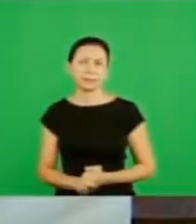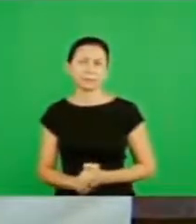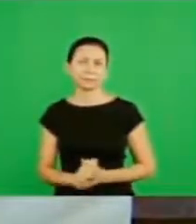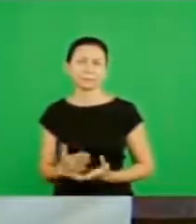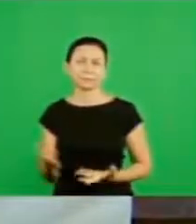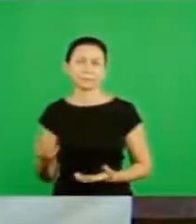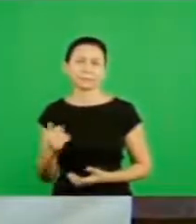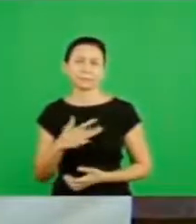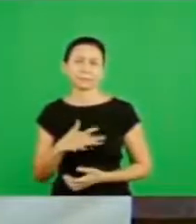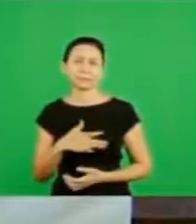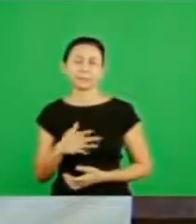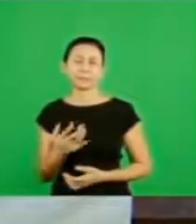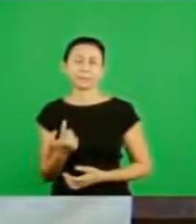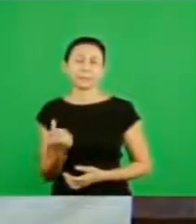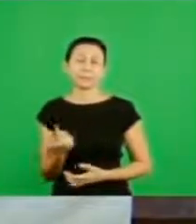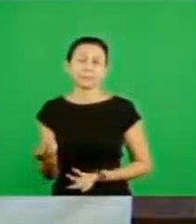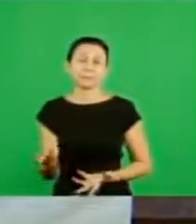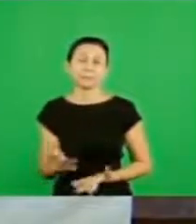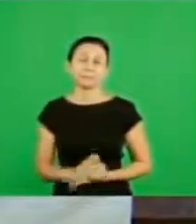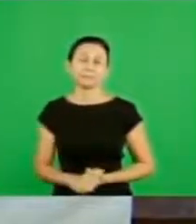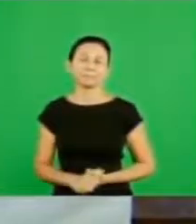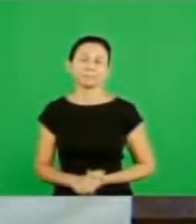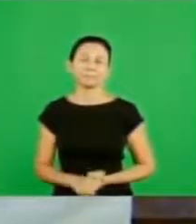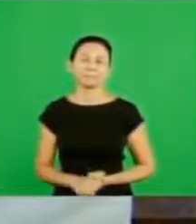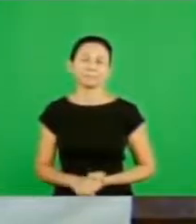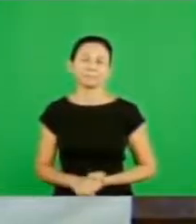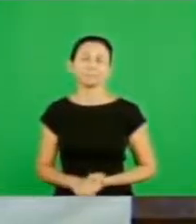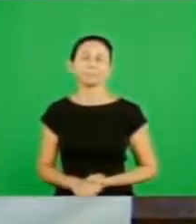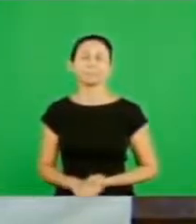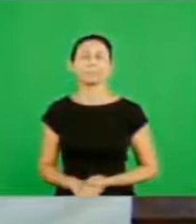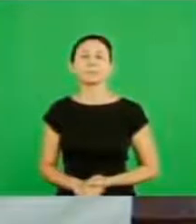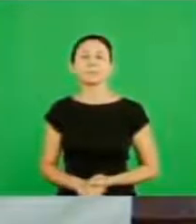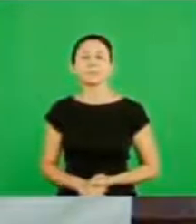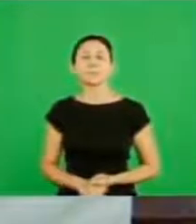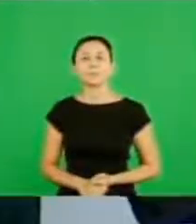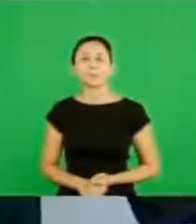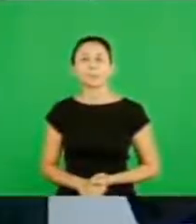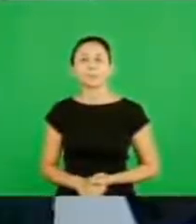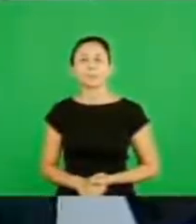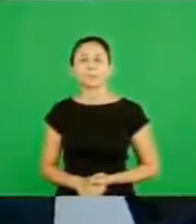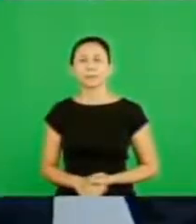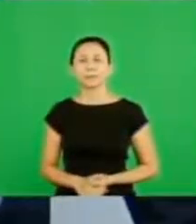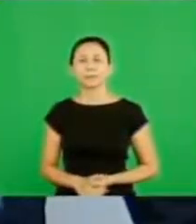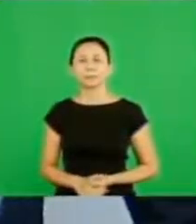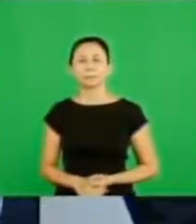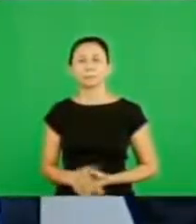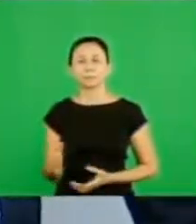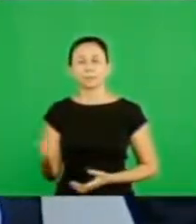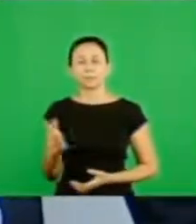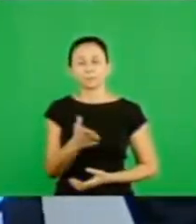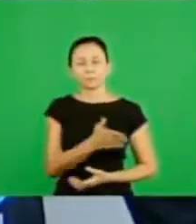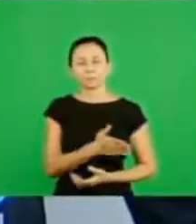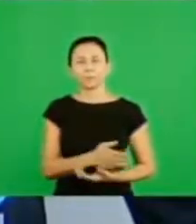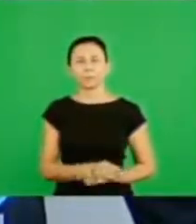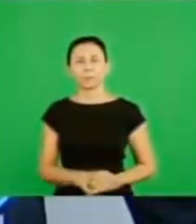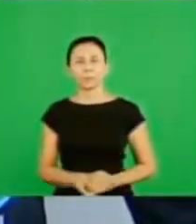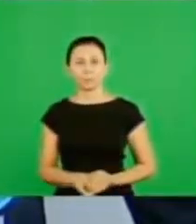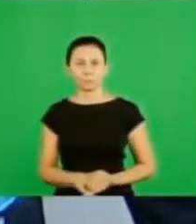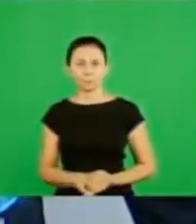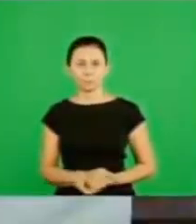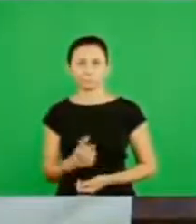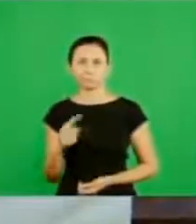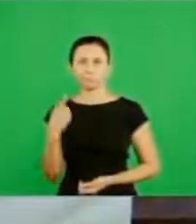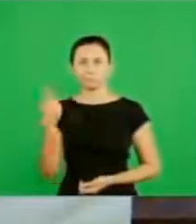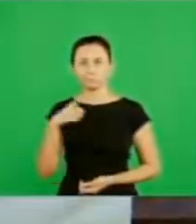Look at the little one who's being put on a train that no one knows where it's going to. No, take this. I